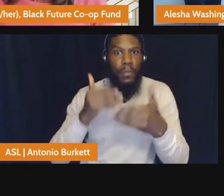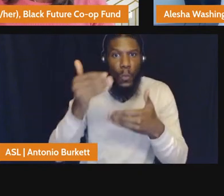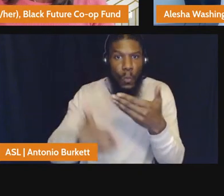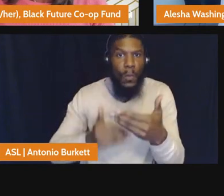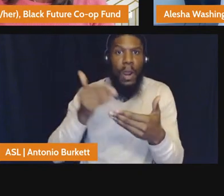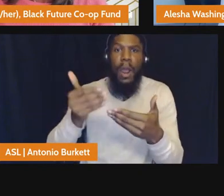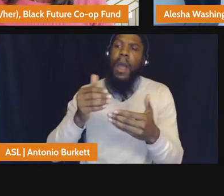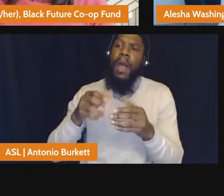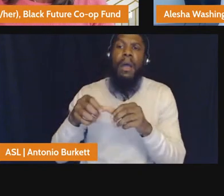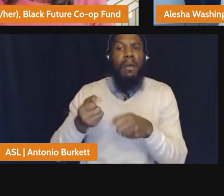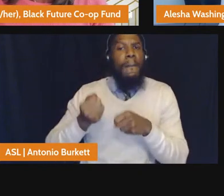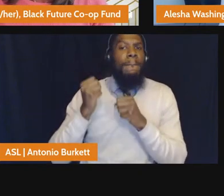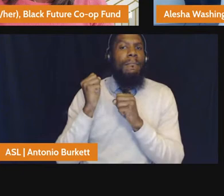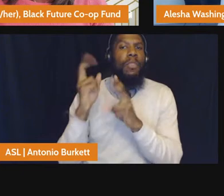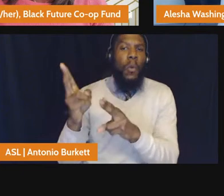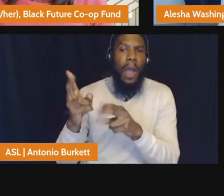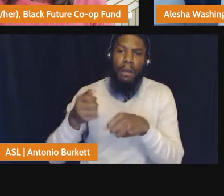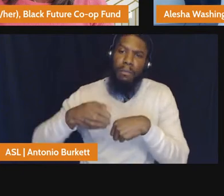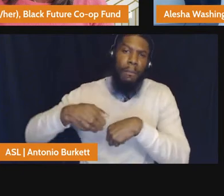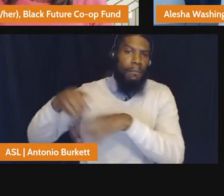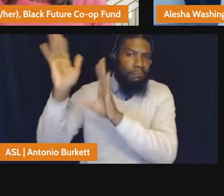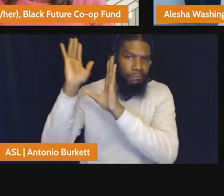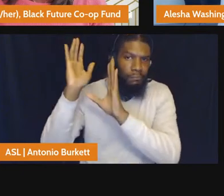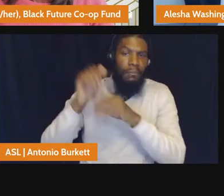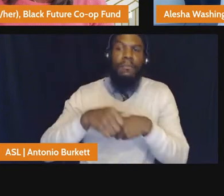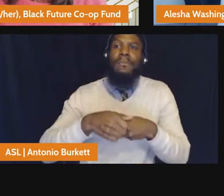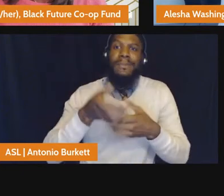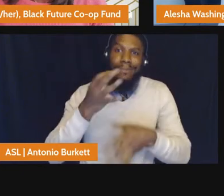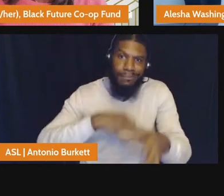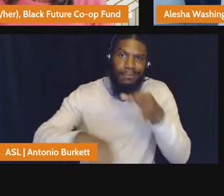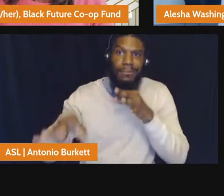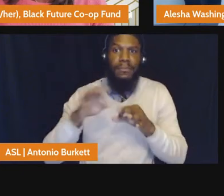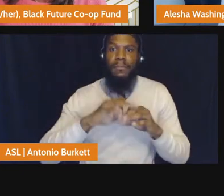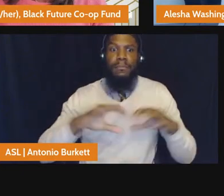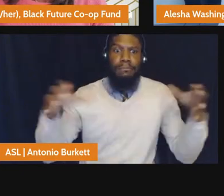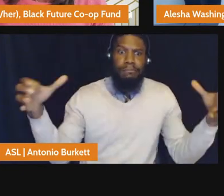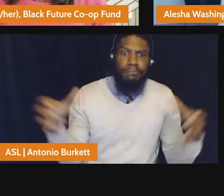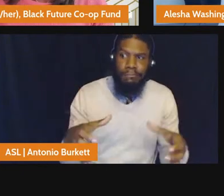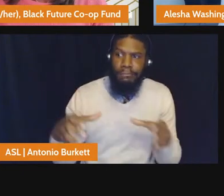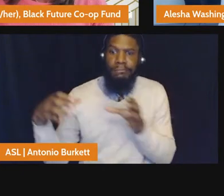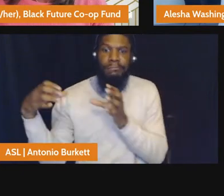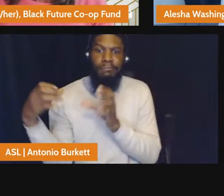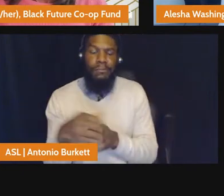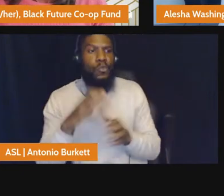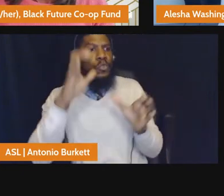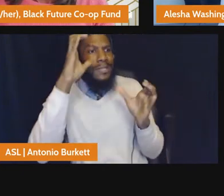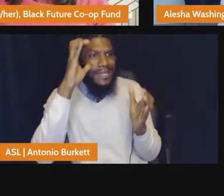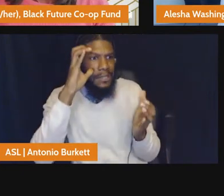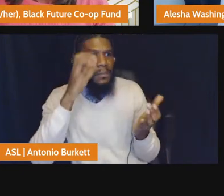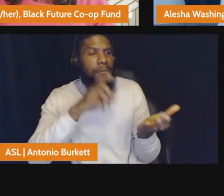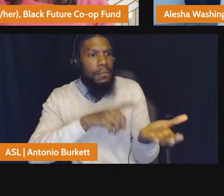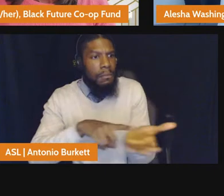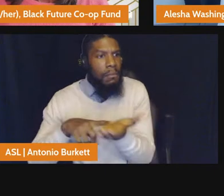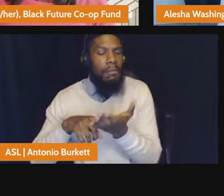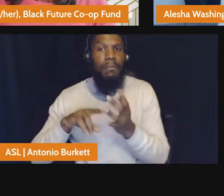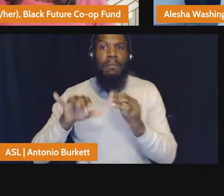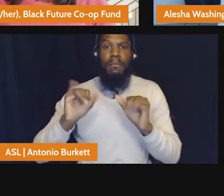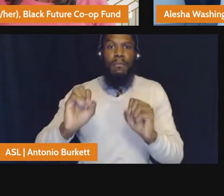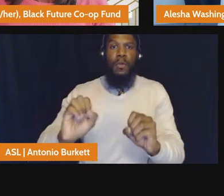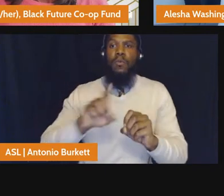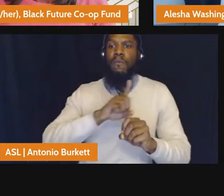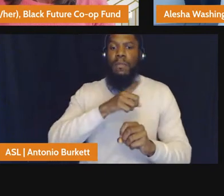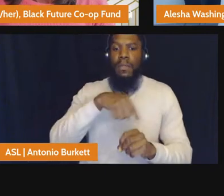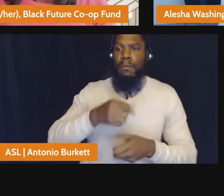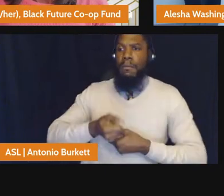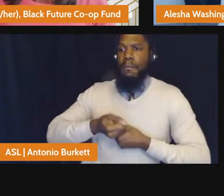sort of listen to what these organizations were saying and listen to what predominantly at this point we've focused on race equity, but